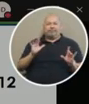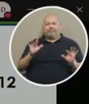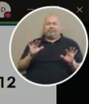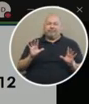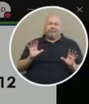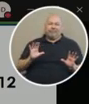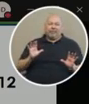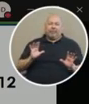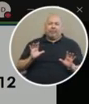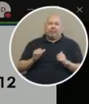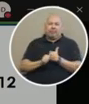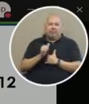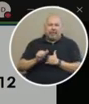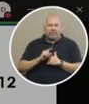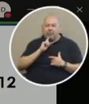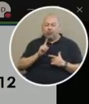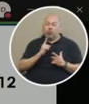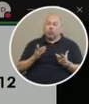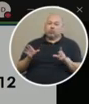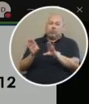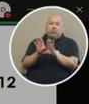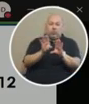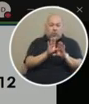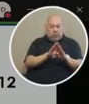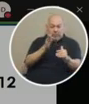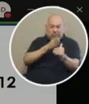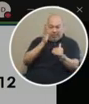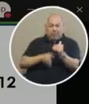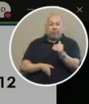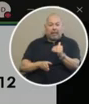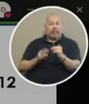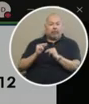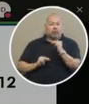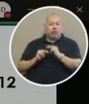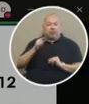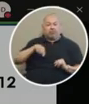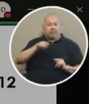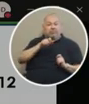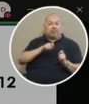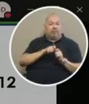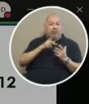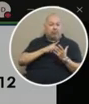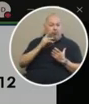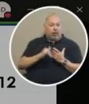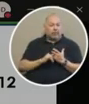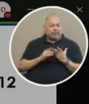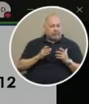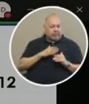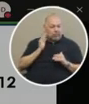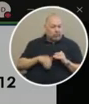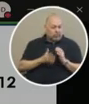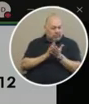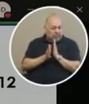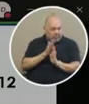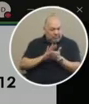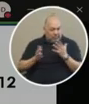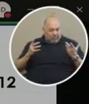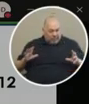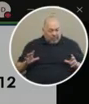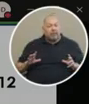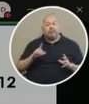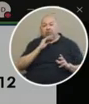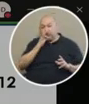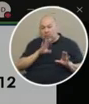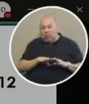And we want to make sure that we're able to secure those and complete the construction on those projects and wrap them up, even if they don't open right